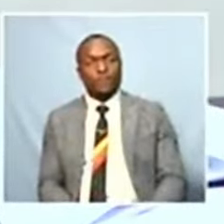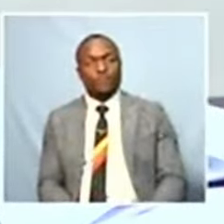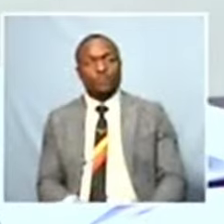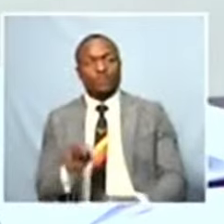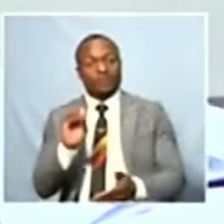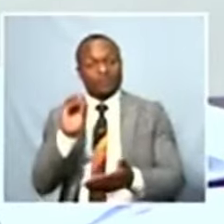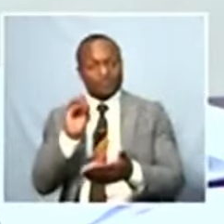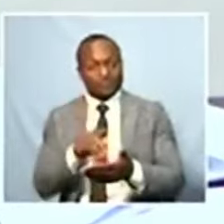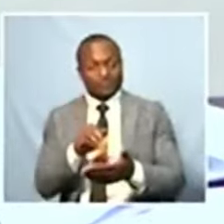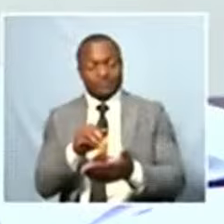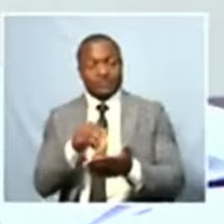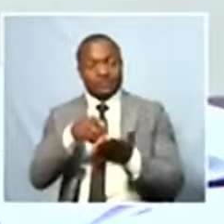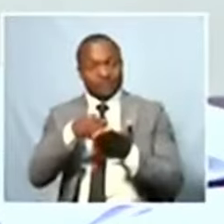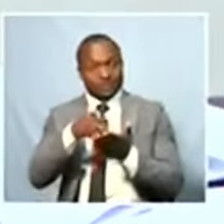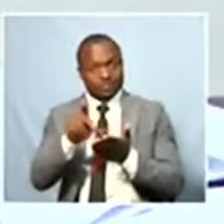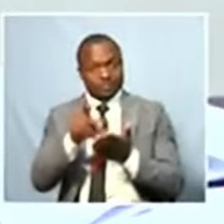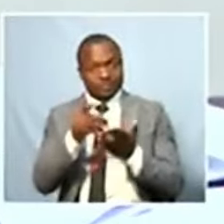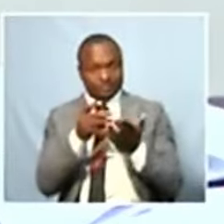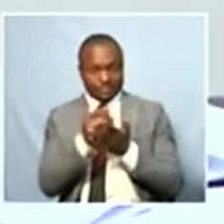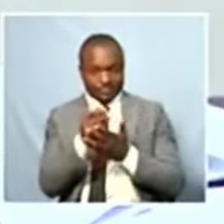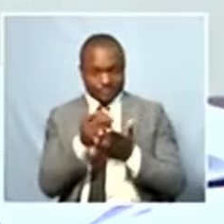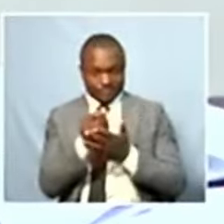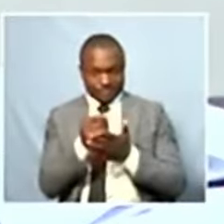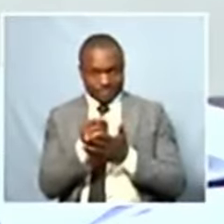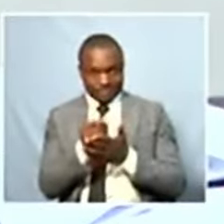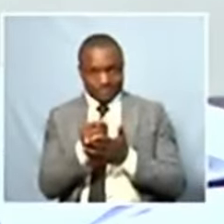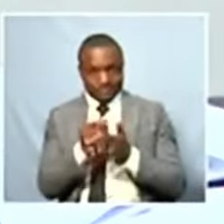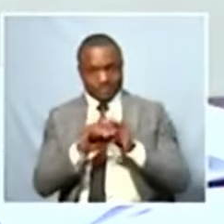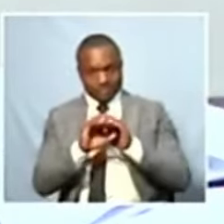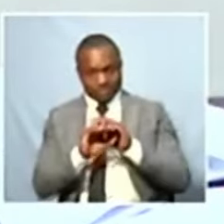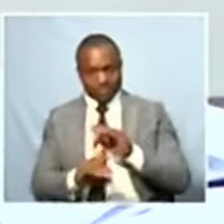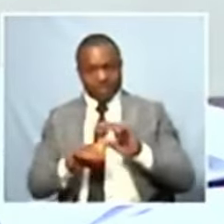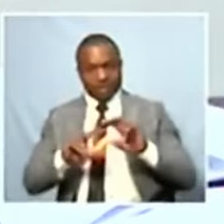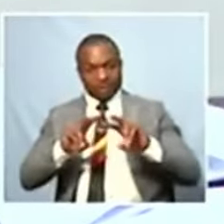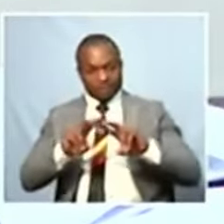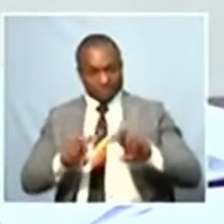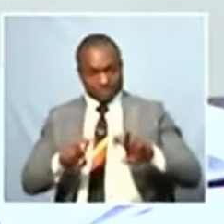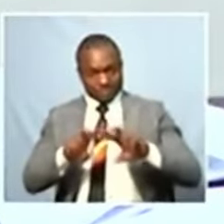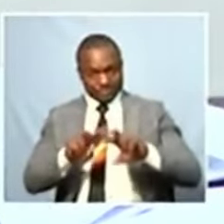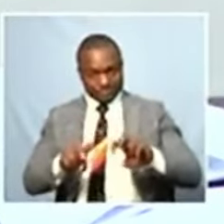putting on hold the payment of refund while under investigations.